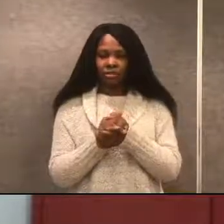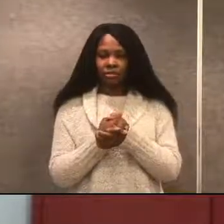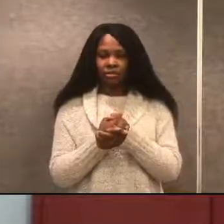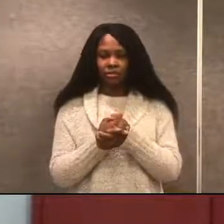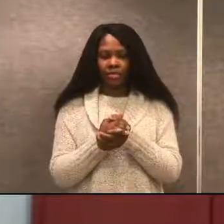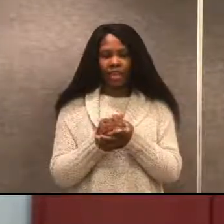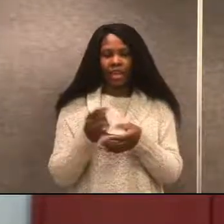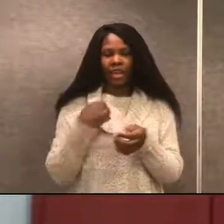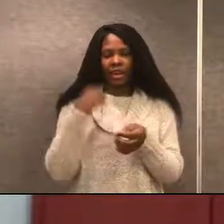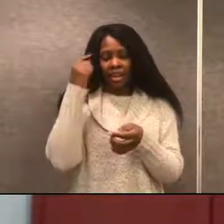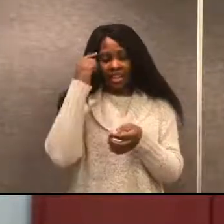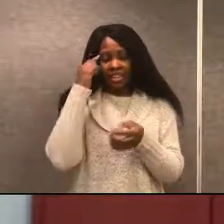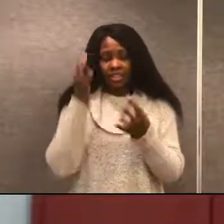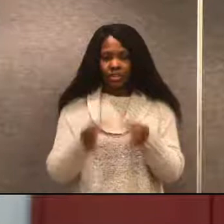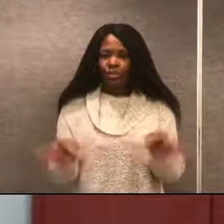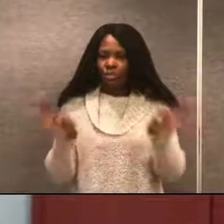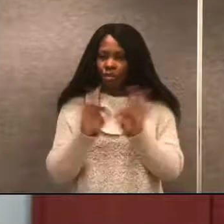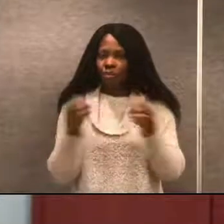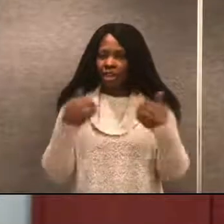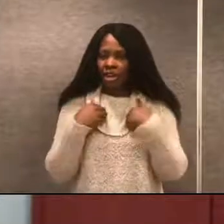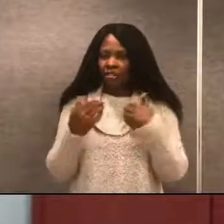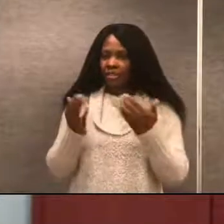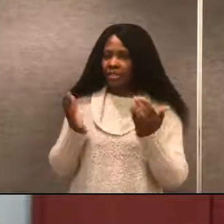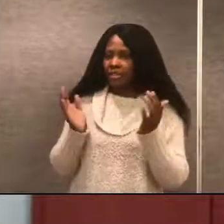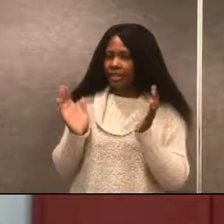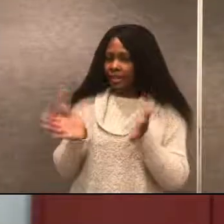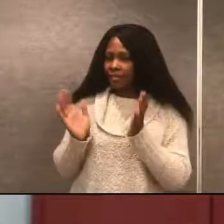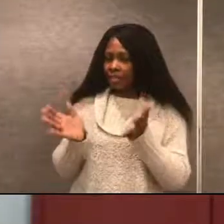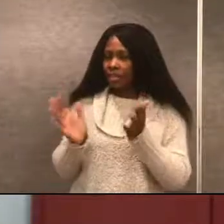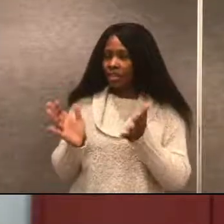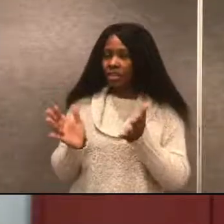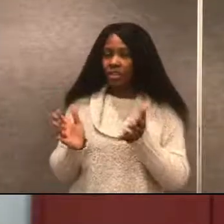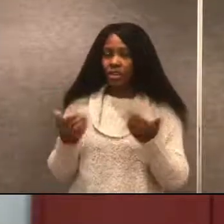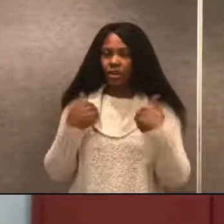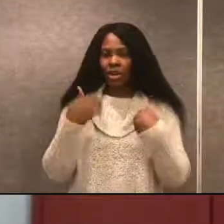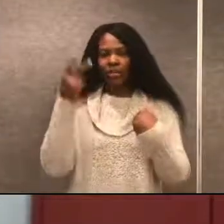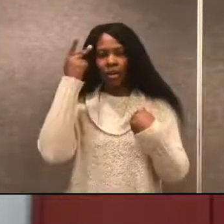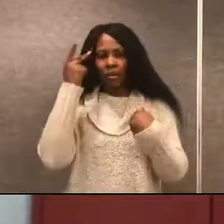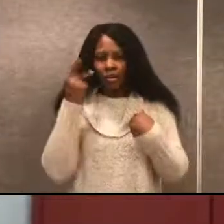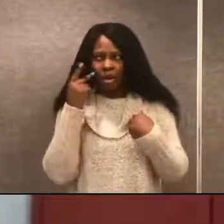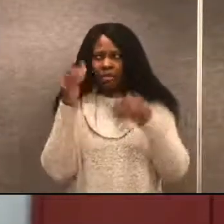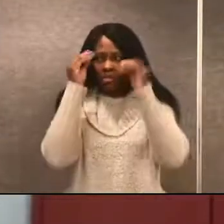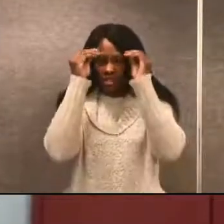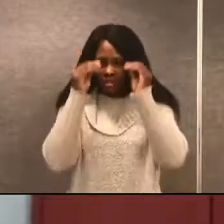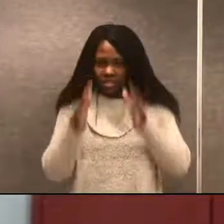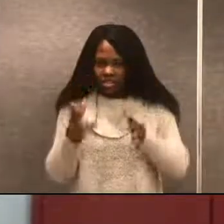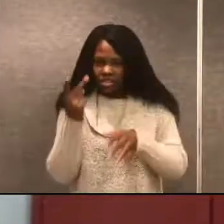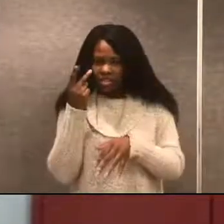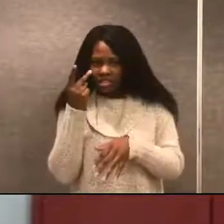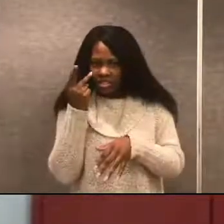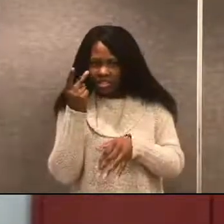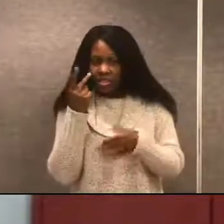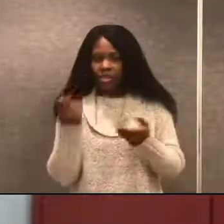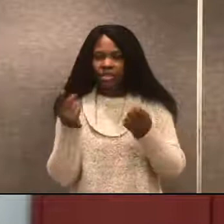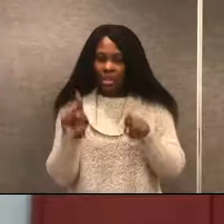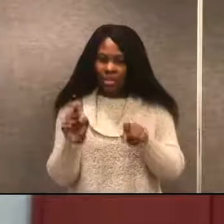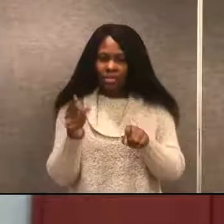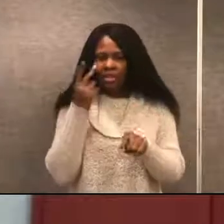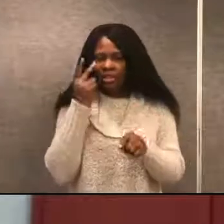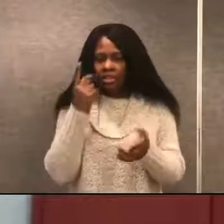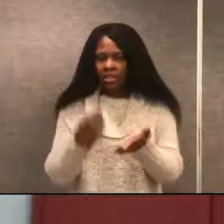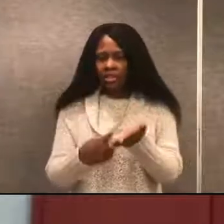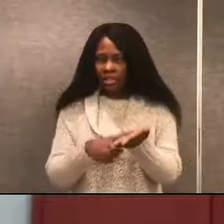as parents on that are listening to the things that are happening, and that when Focus isn't being updated, then that would be one of